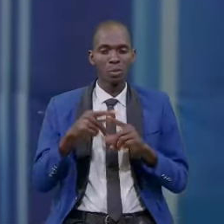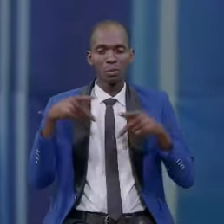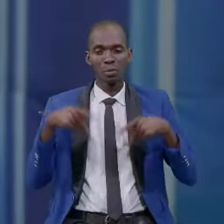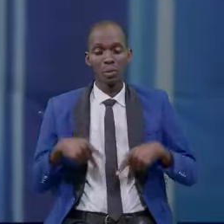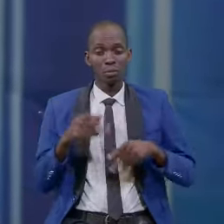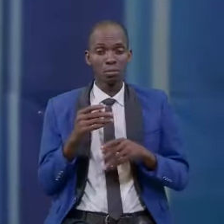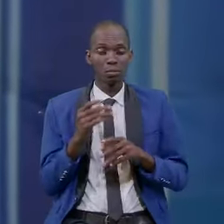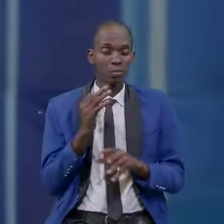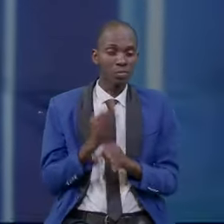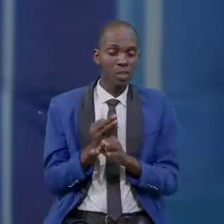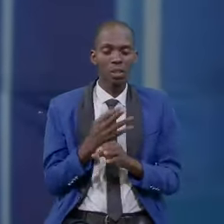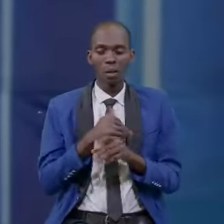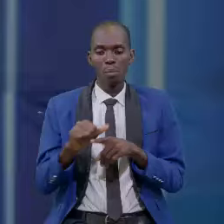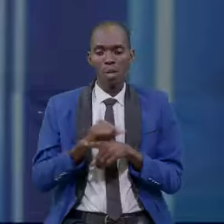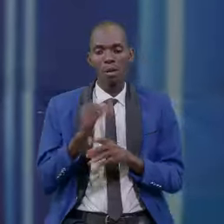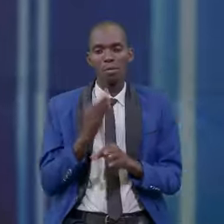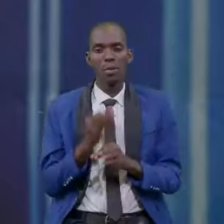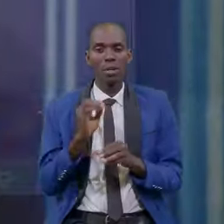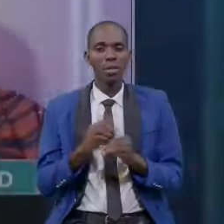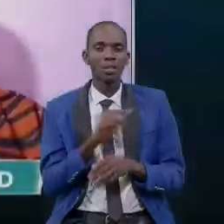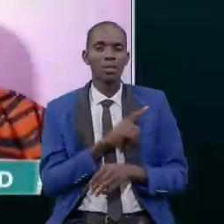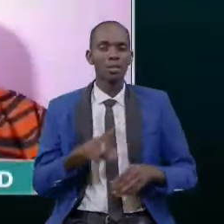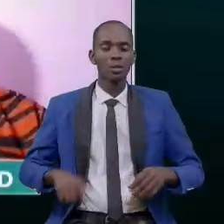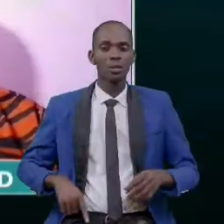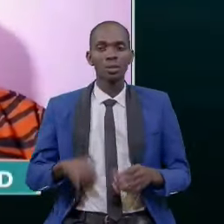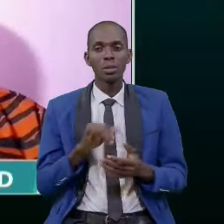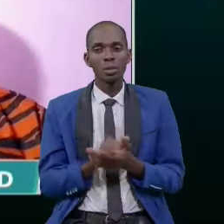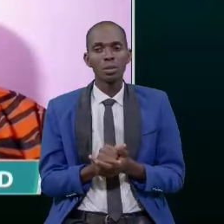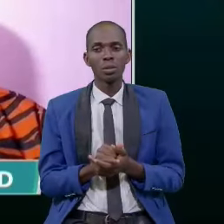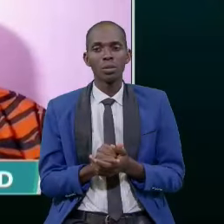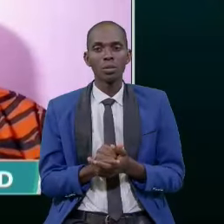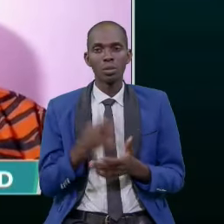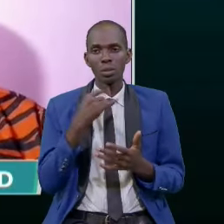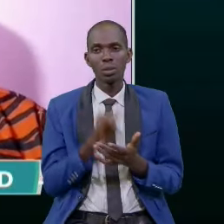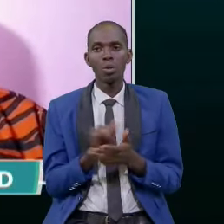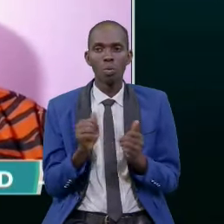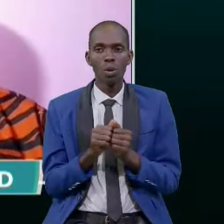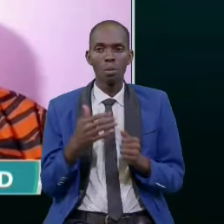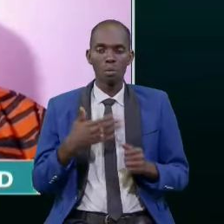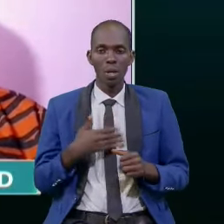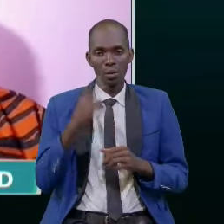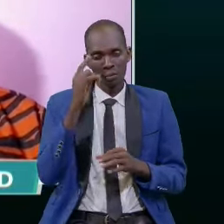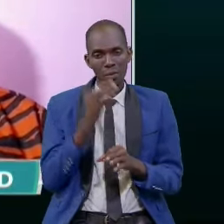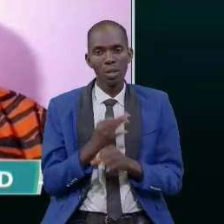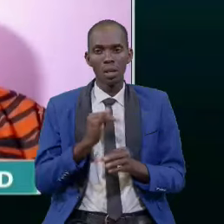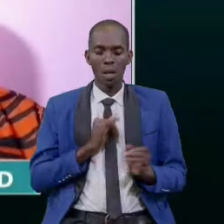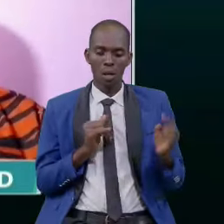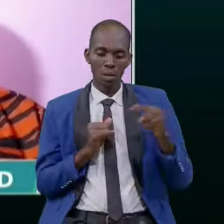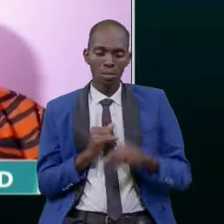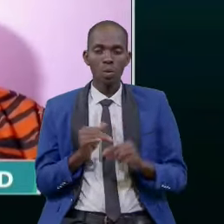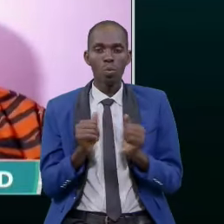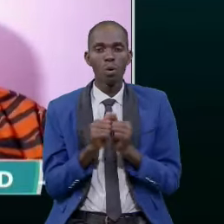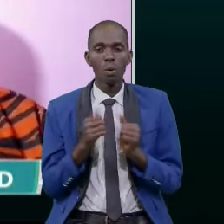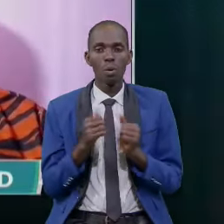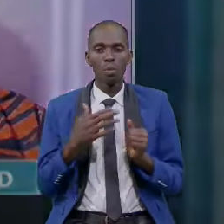faith in the Lord, that you know, my faith, with my faith I come. With my trust in the Lord I